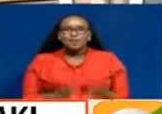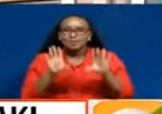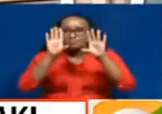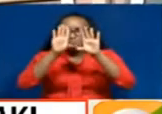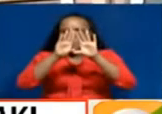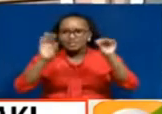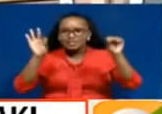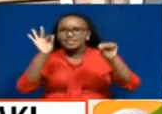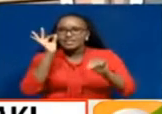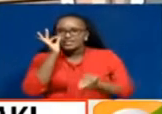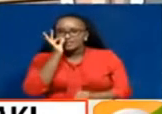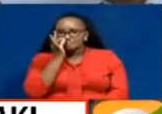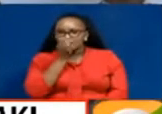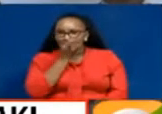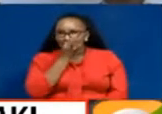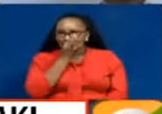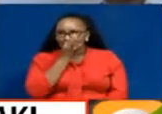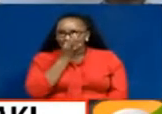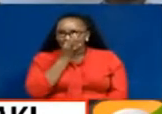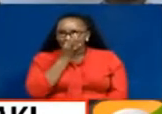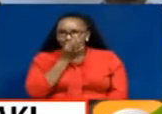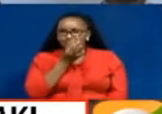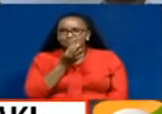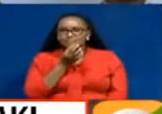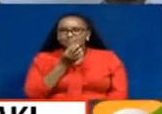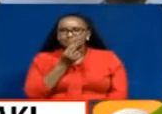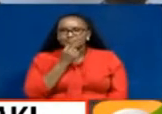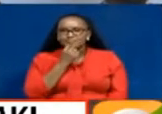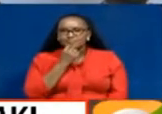President Mwai Kibaki